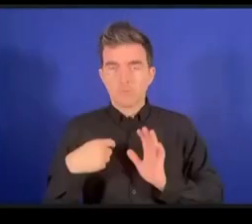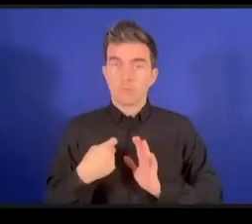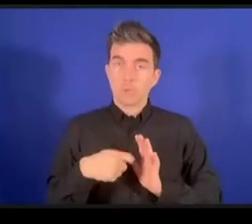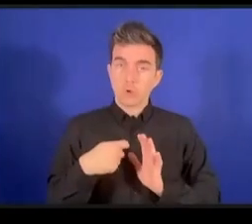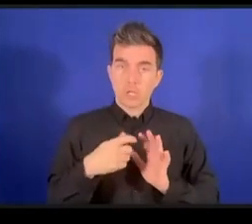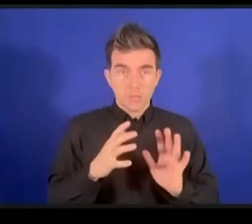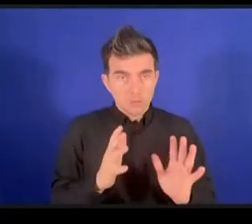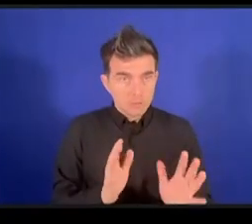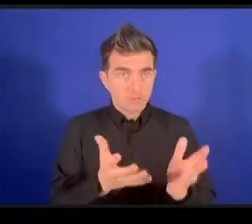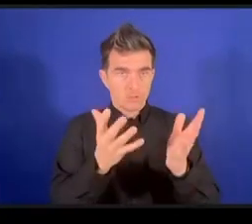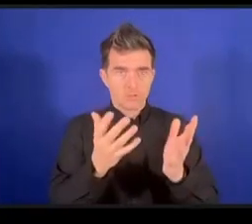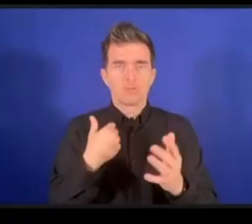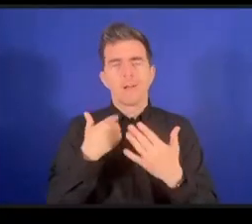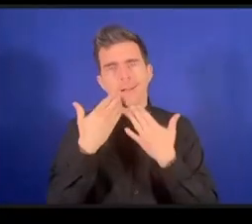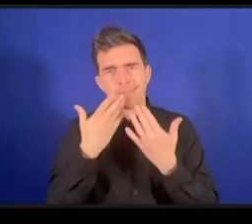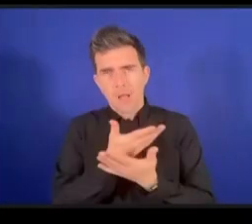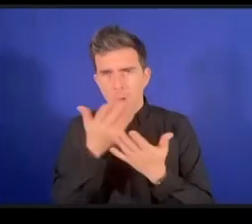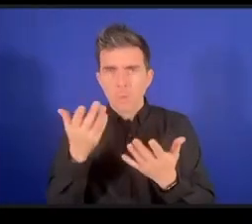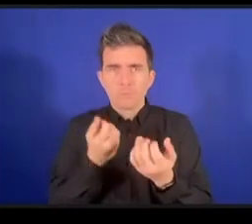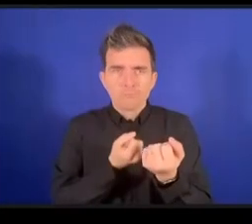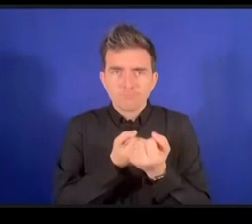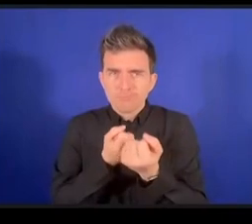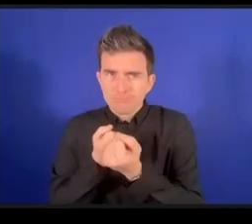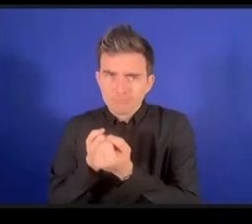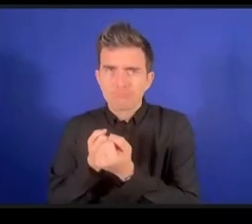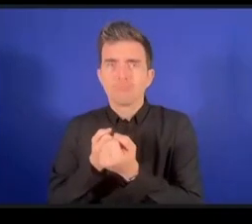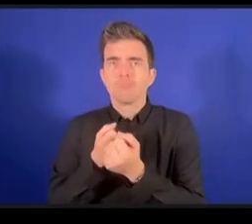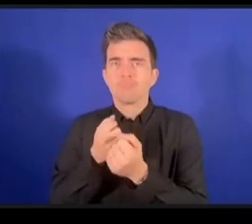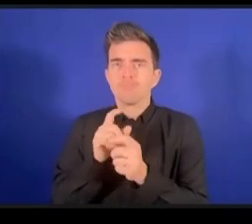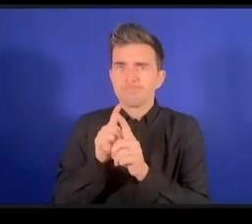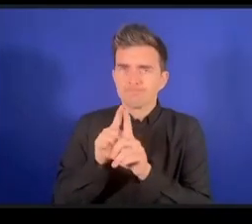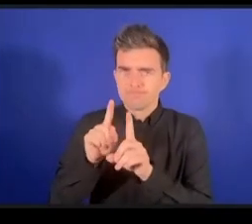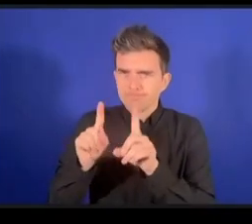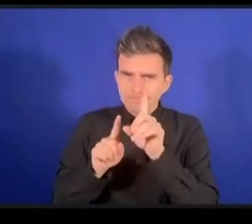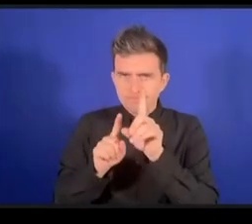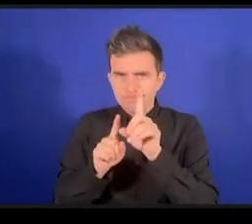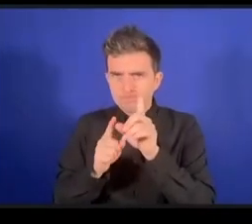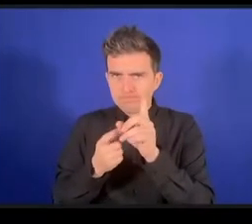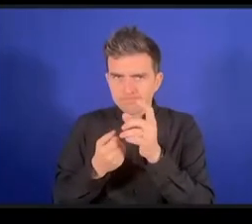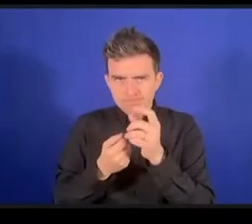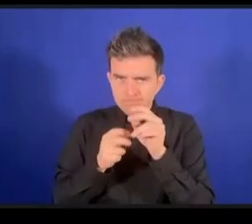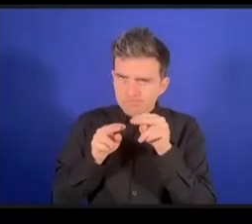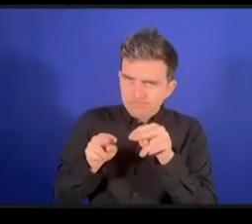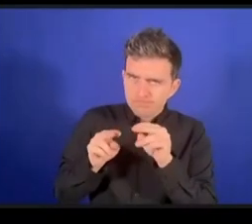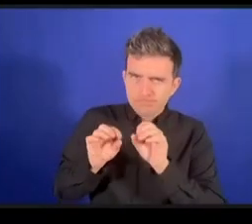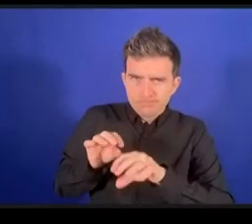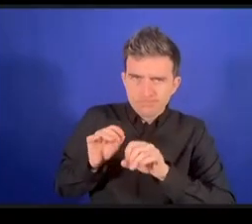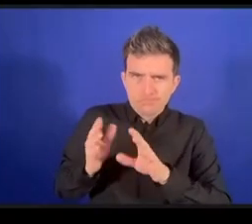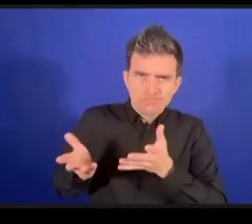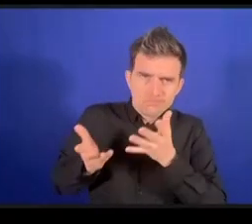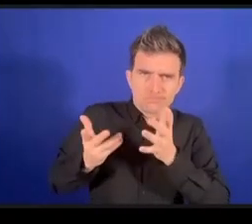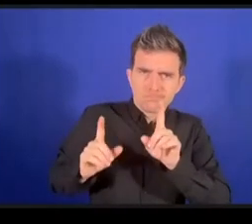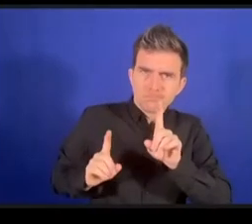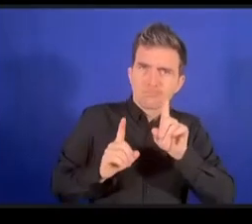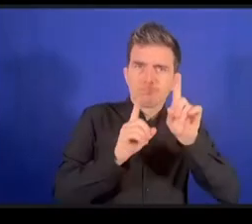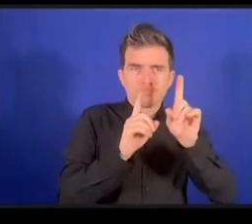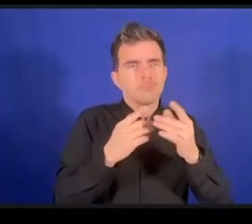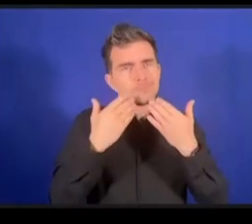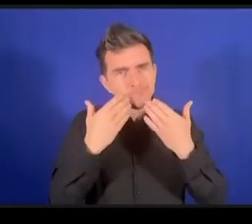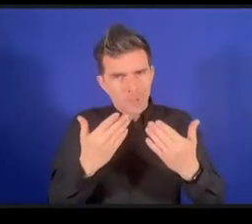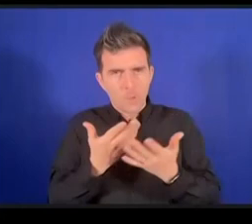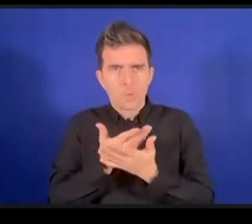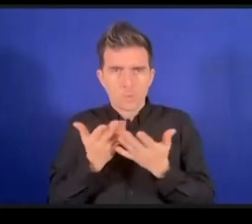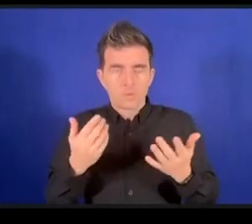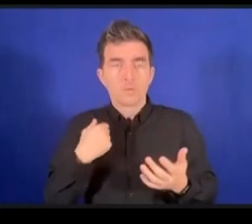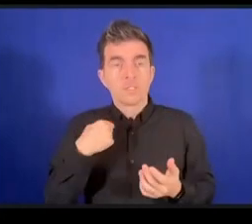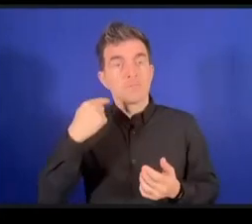totally aligned to the theme of this session, human rights in digital age. There will be no human rights if there are no source of livelihoods. You can't